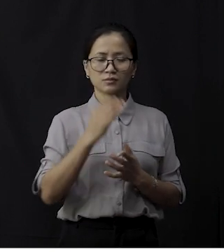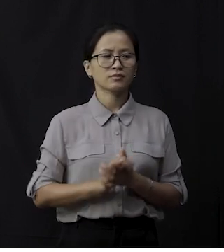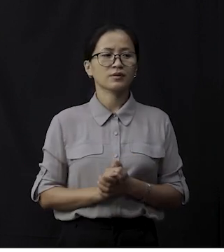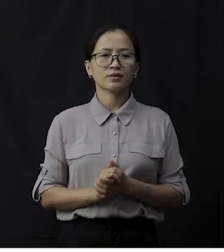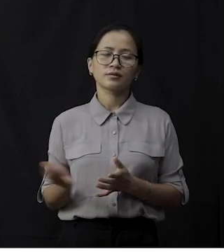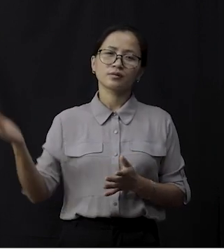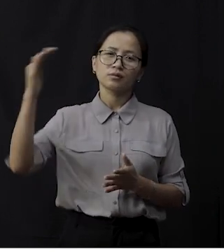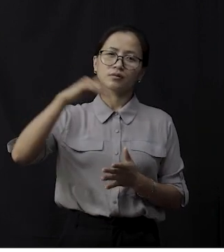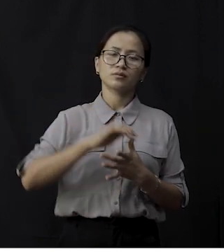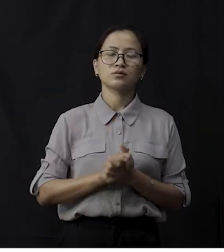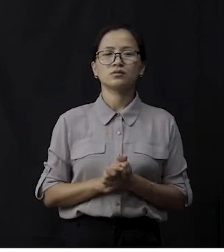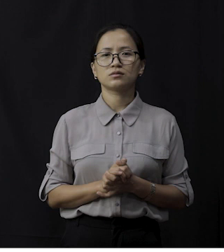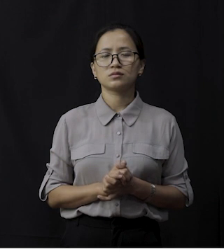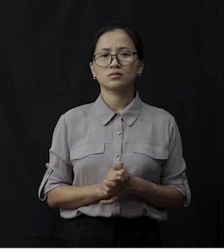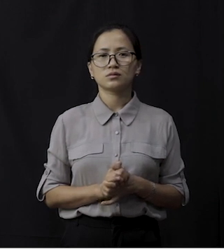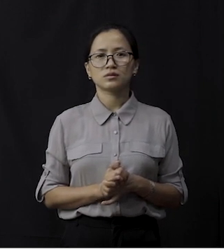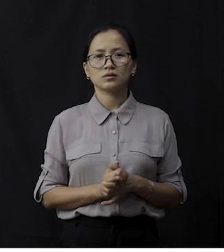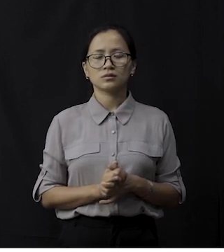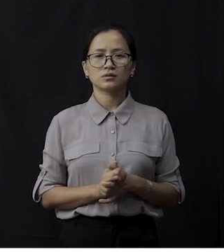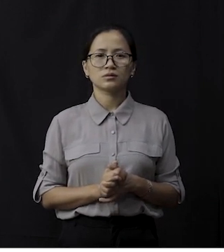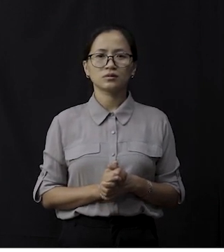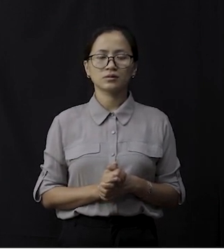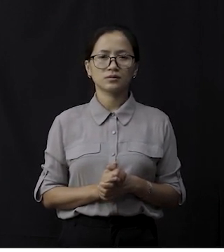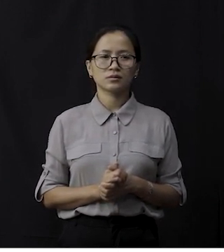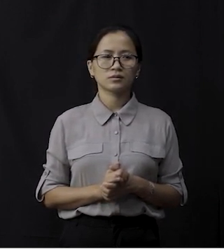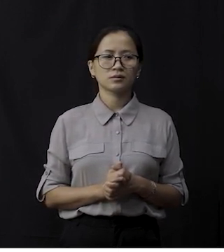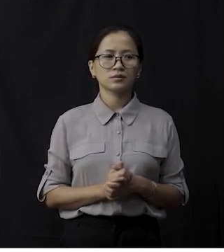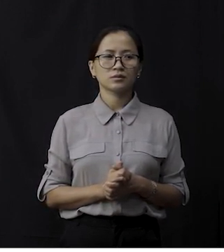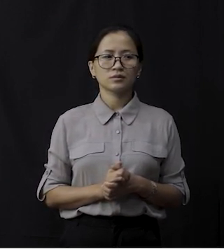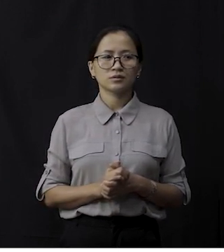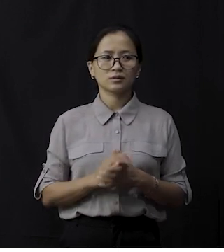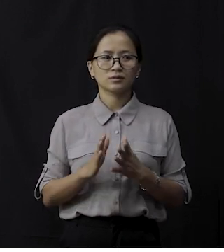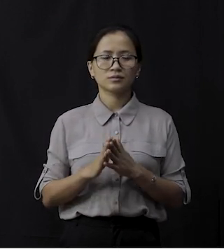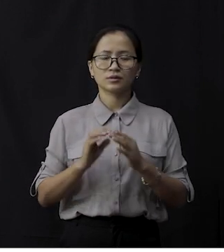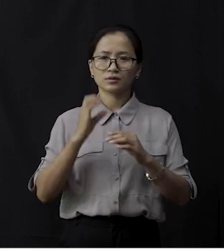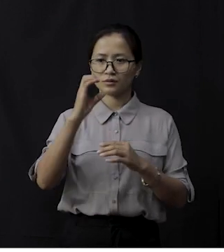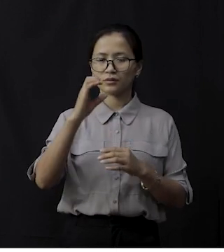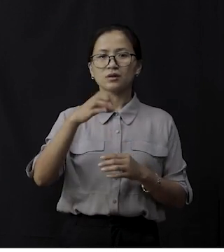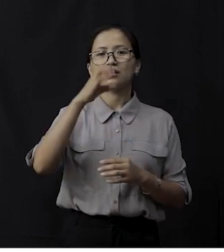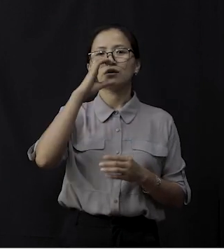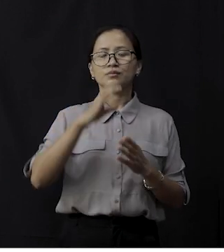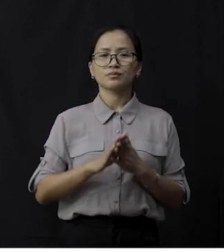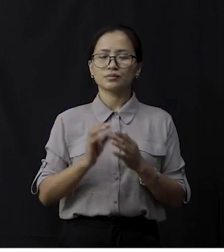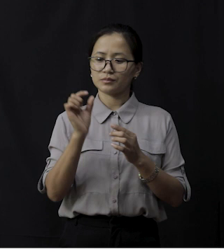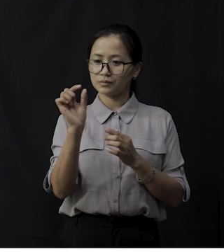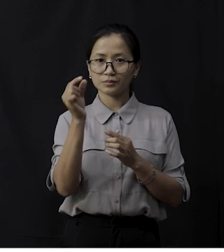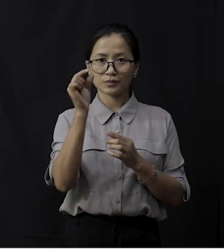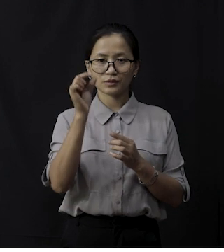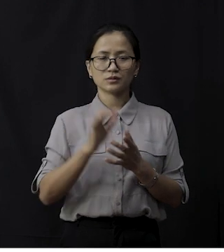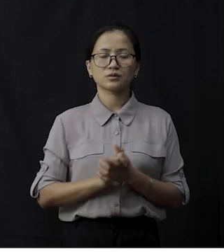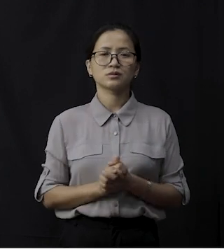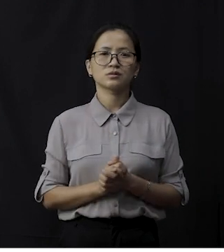They came from, see, all these chocolates, they came from this, these beans, coffee beans. These are called coffee beans,